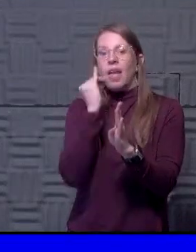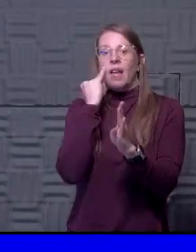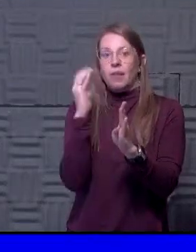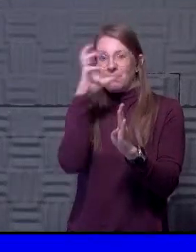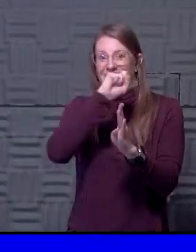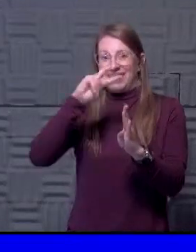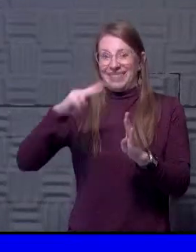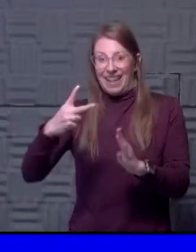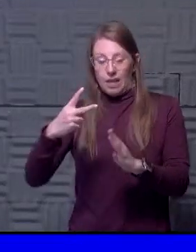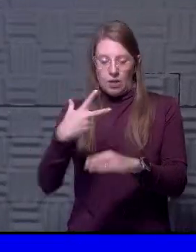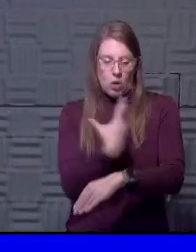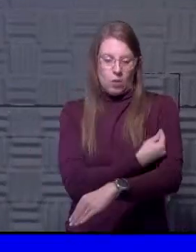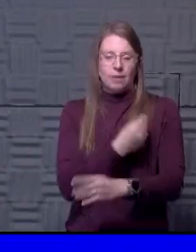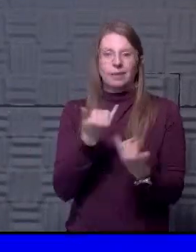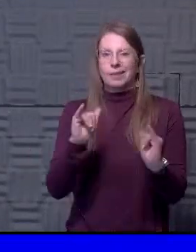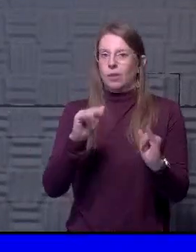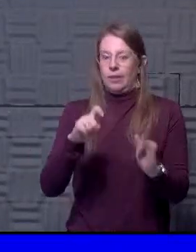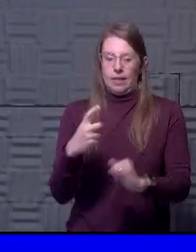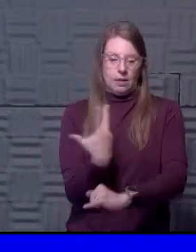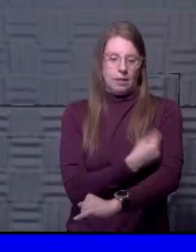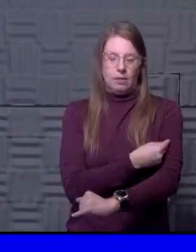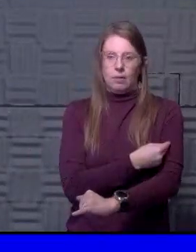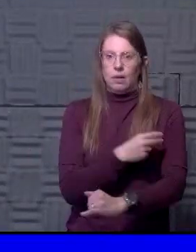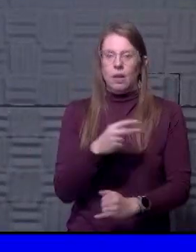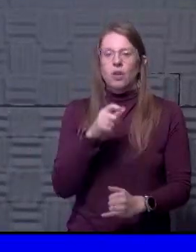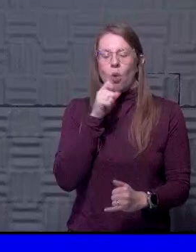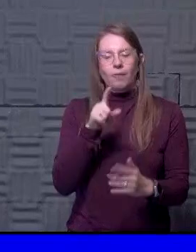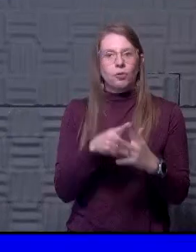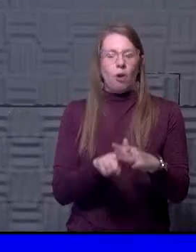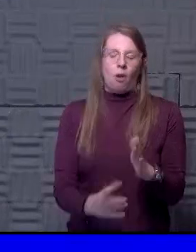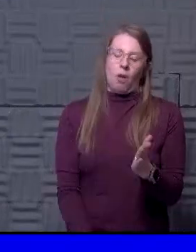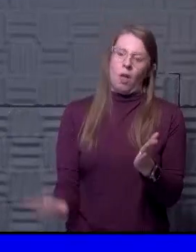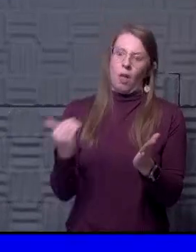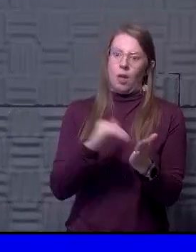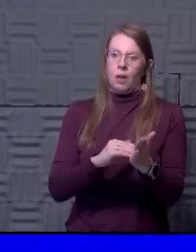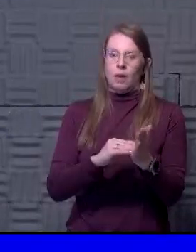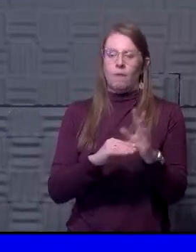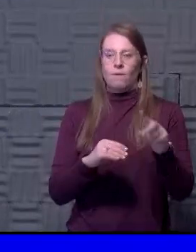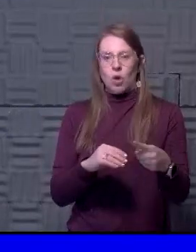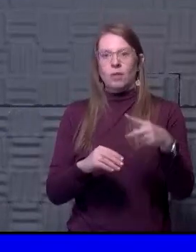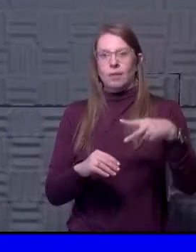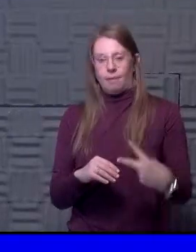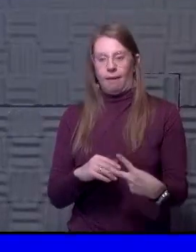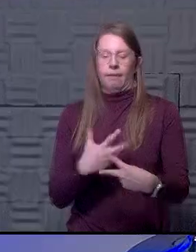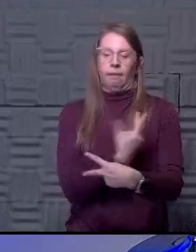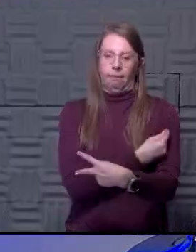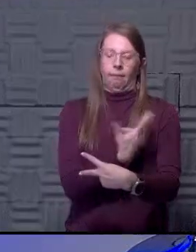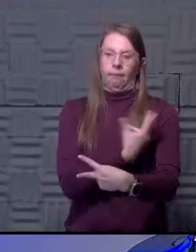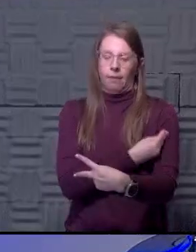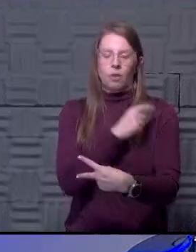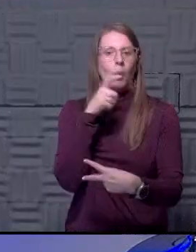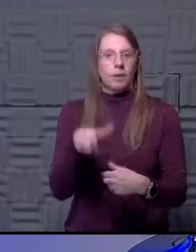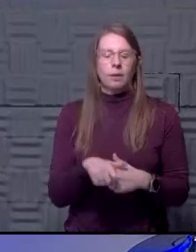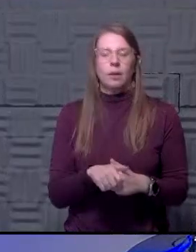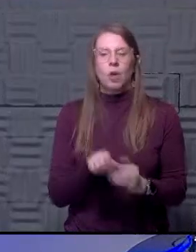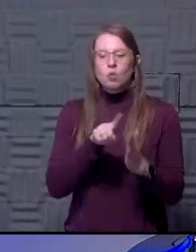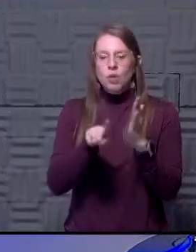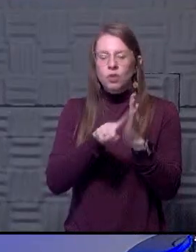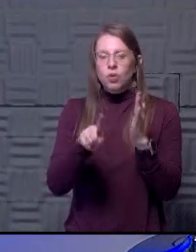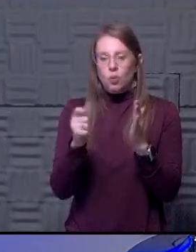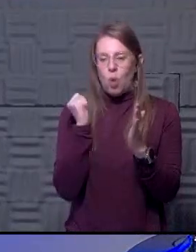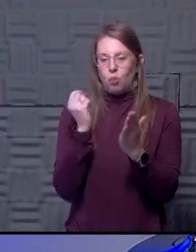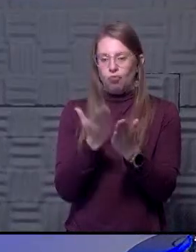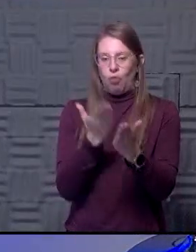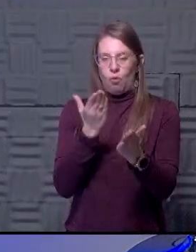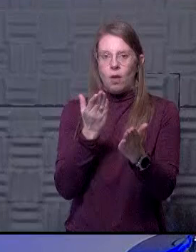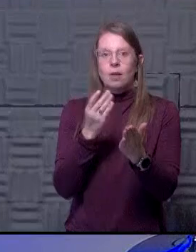second dose, you still need to get that second dose. You don't have to restart the vaccine it just may series. The research won't show you that it's been